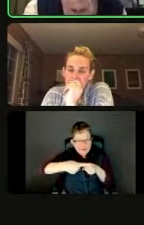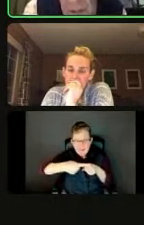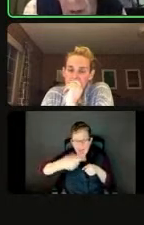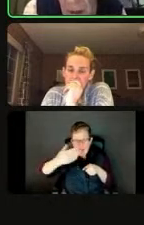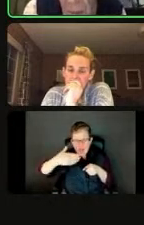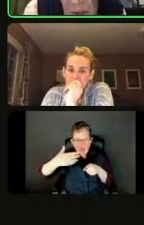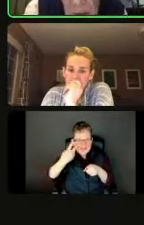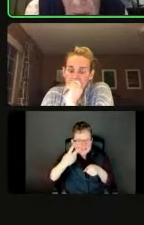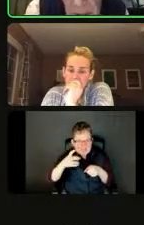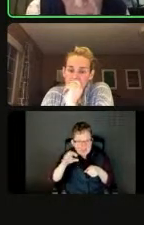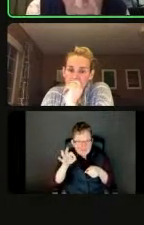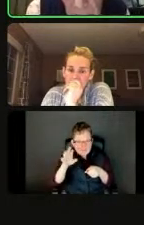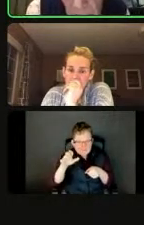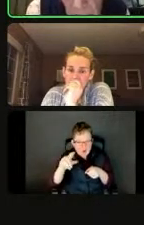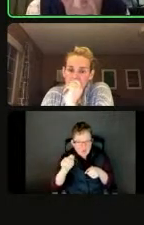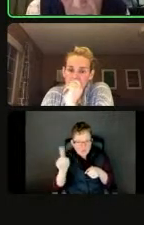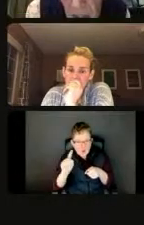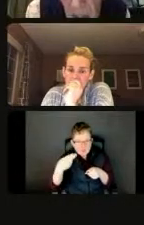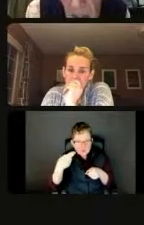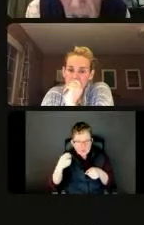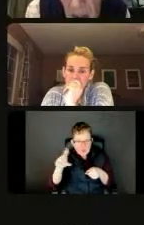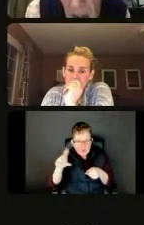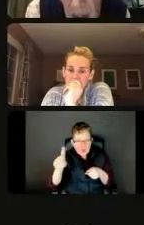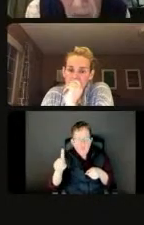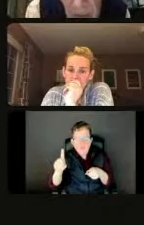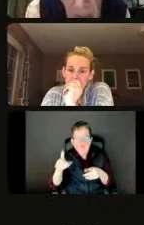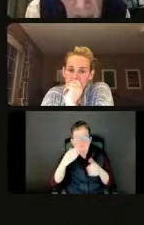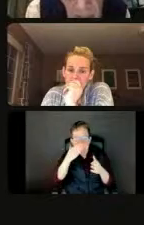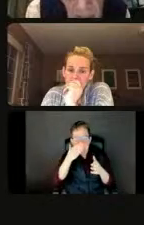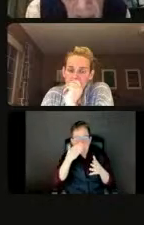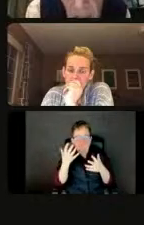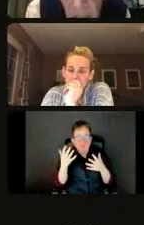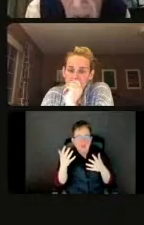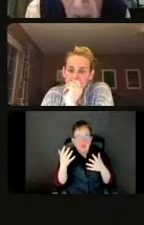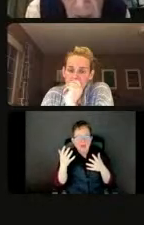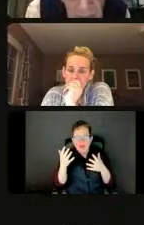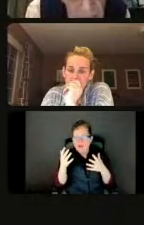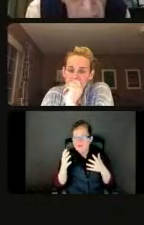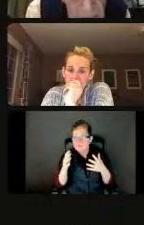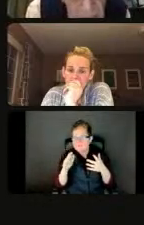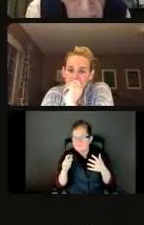and I see Front. Where's Hood? Thank you.